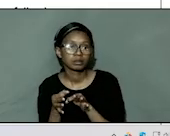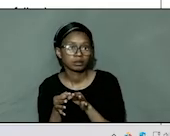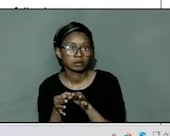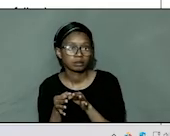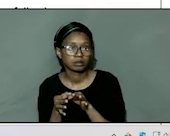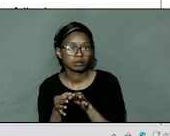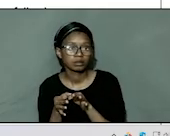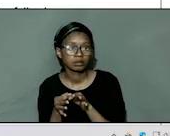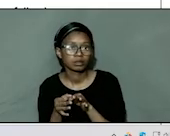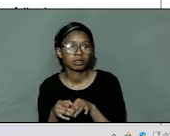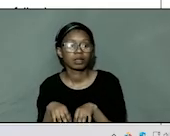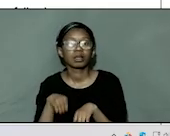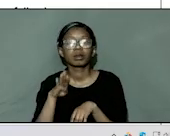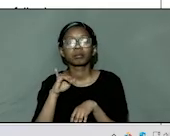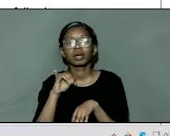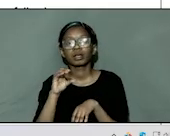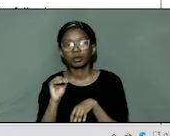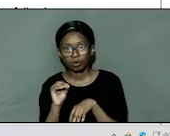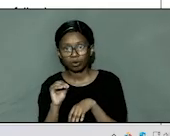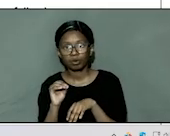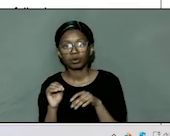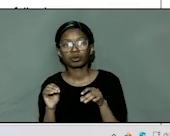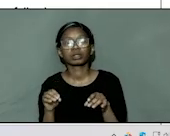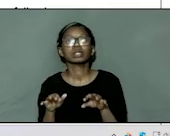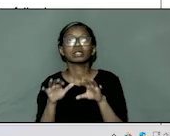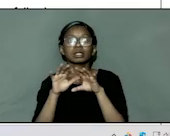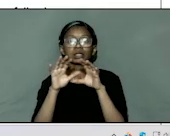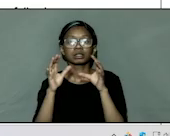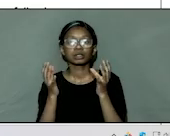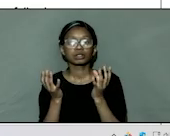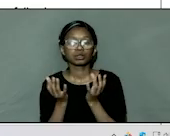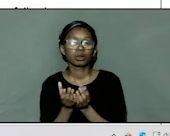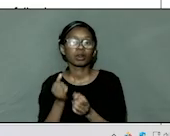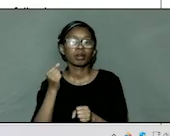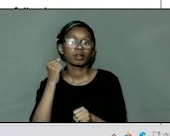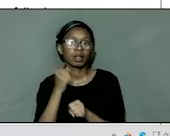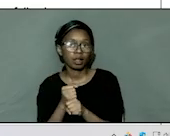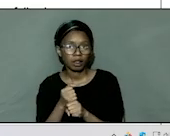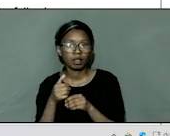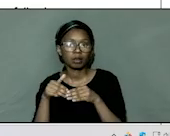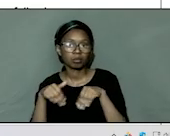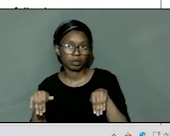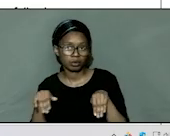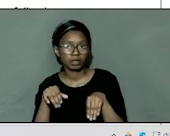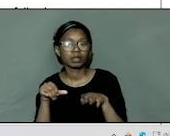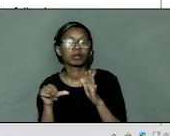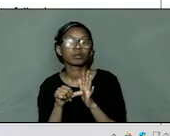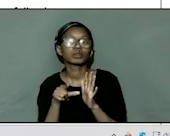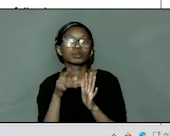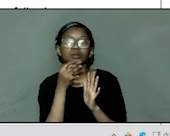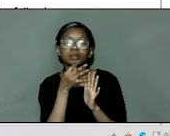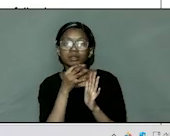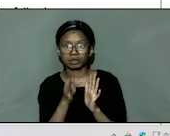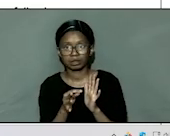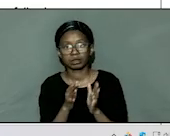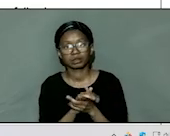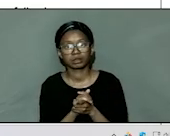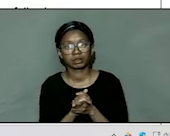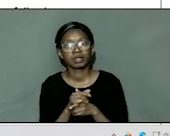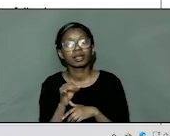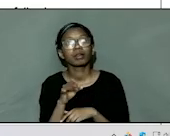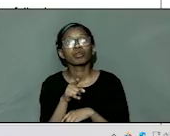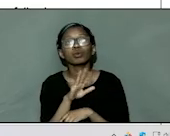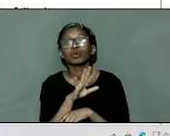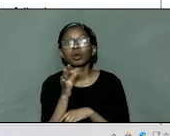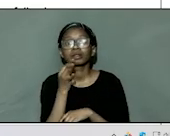your geographical barrier. It's important that you mention it. Ne? If you don't mention it, you